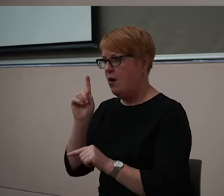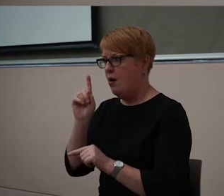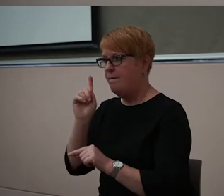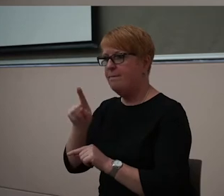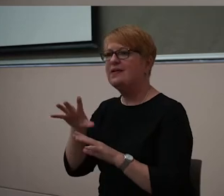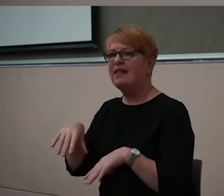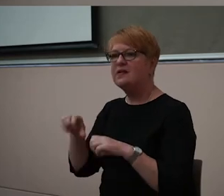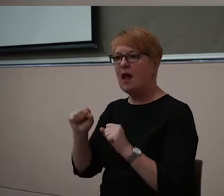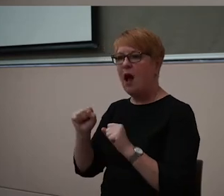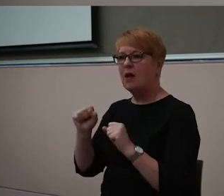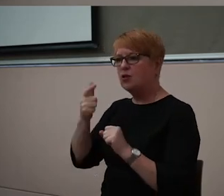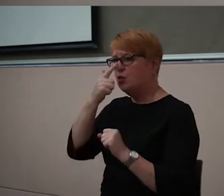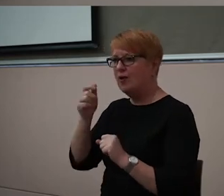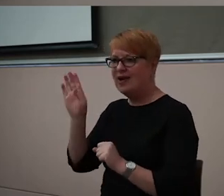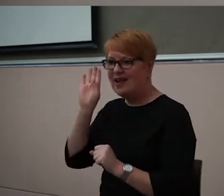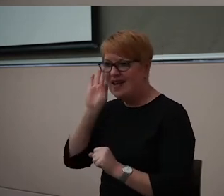creating socio-political work.